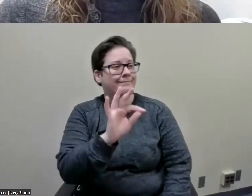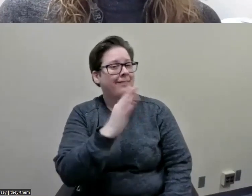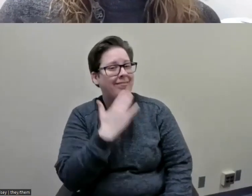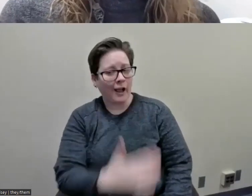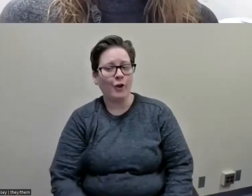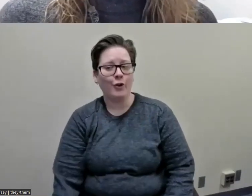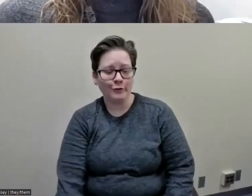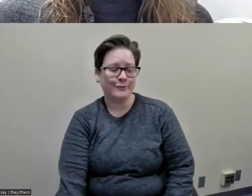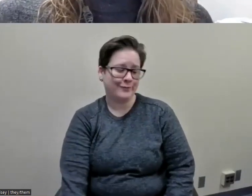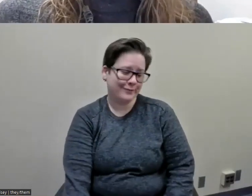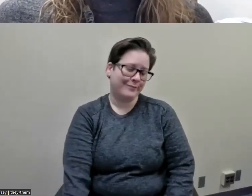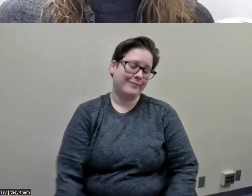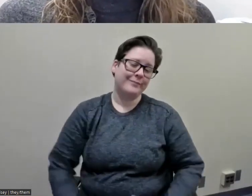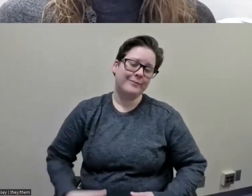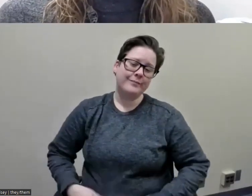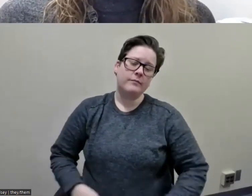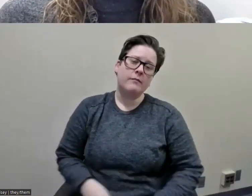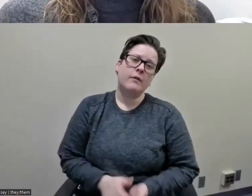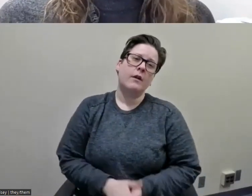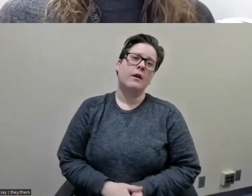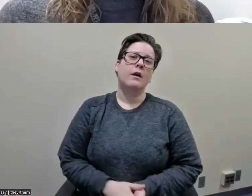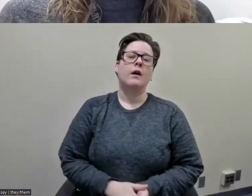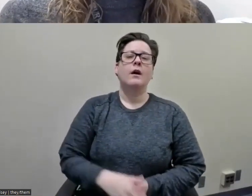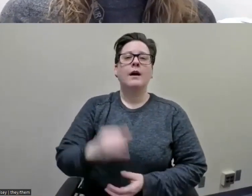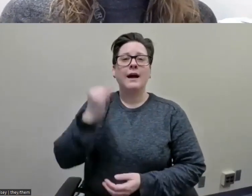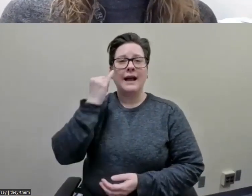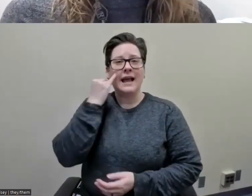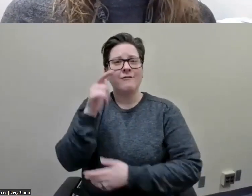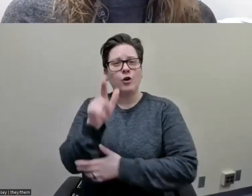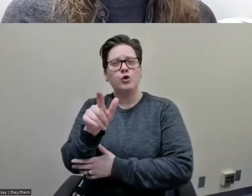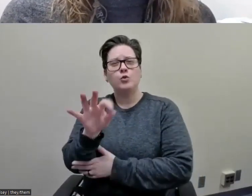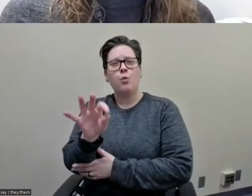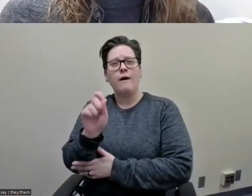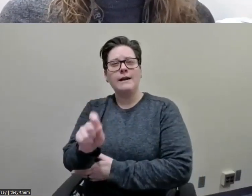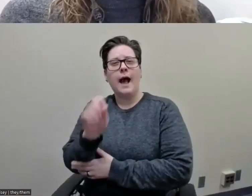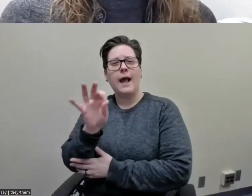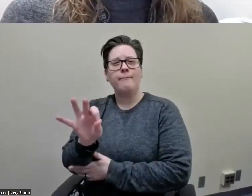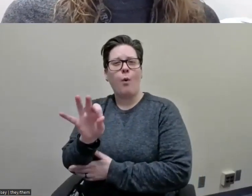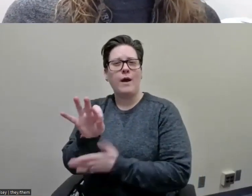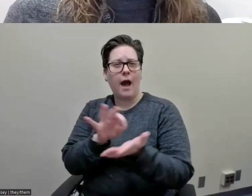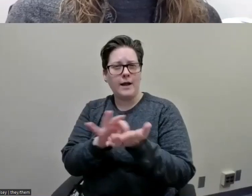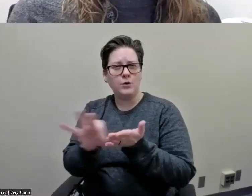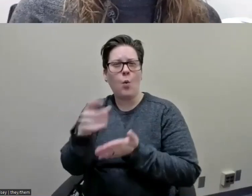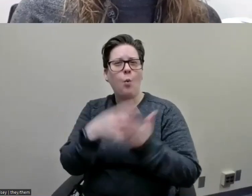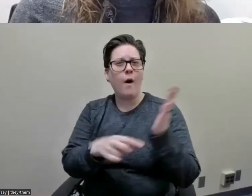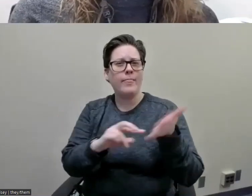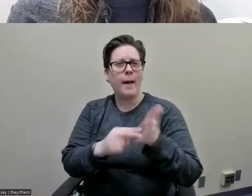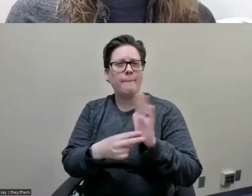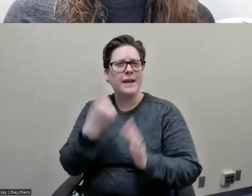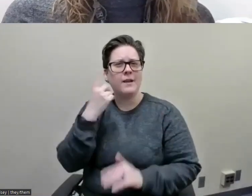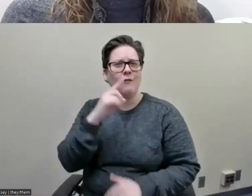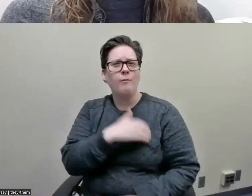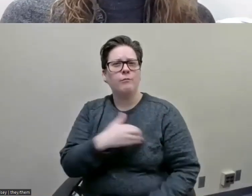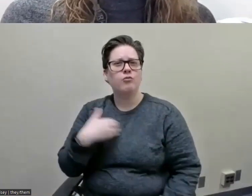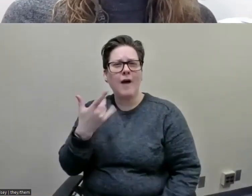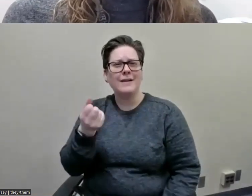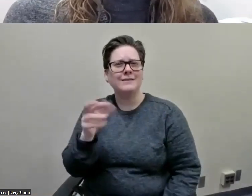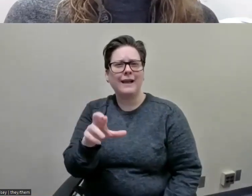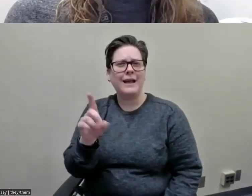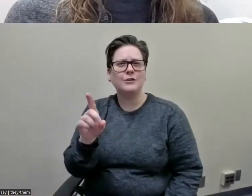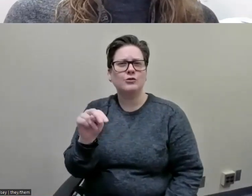All right. What does a score of 29.9 mean for breast cancer DNA screening?